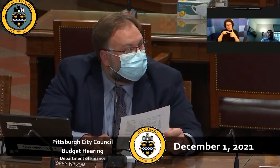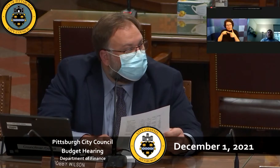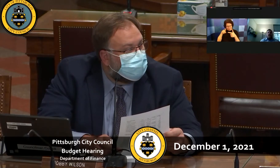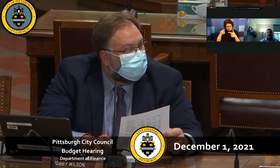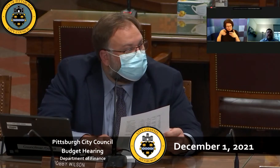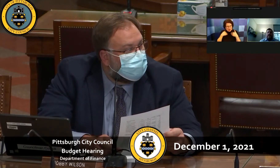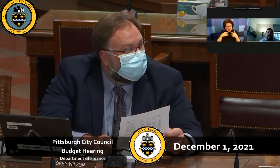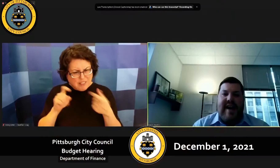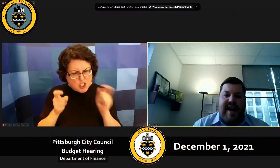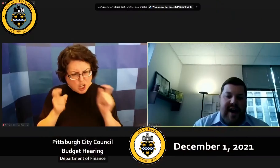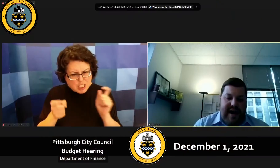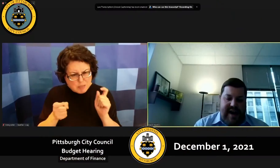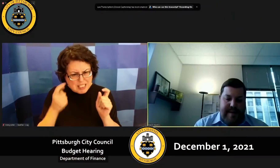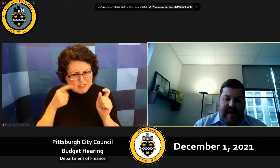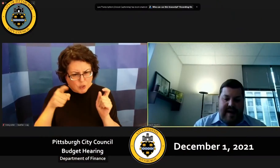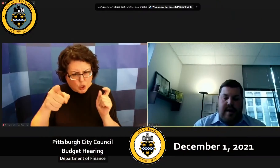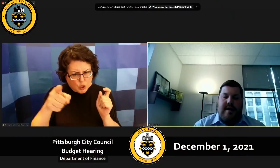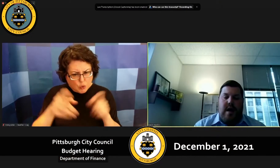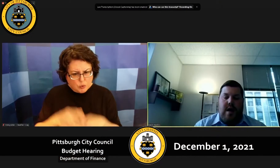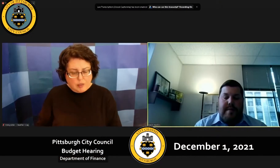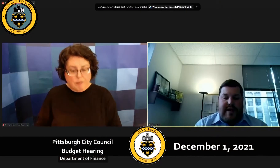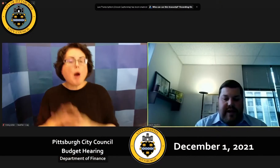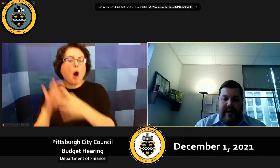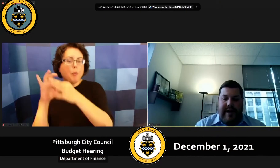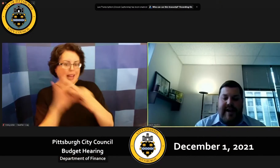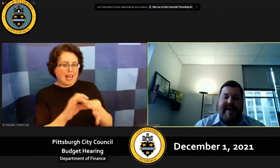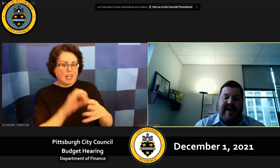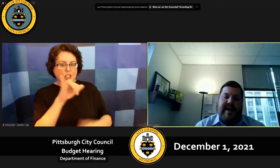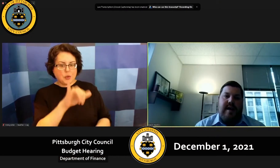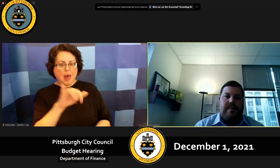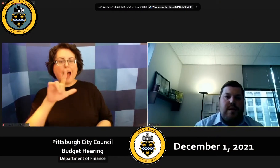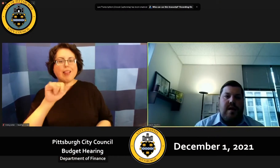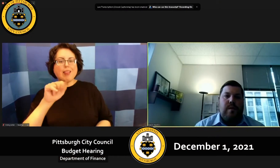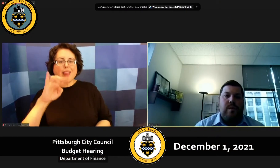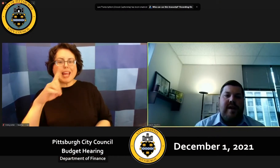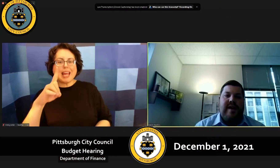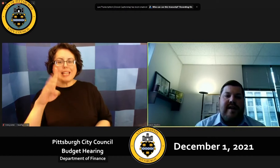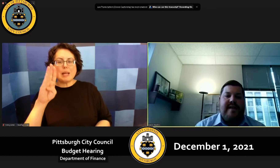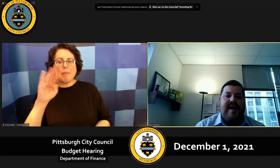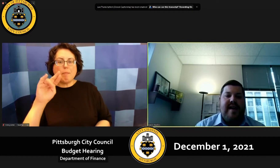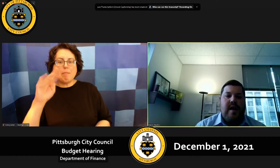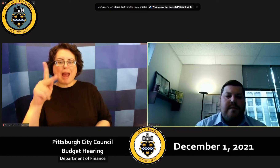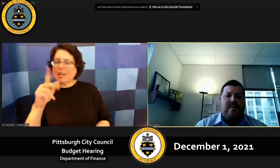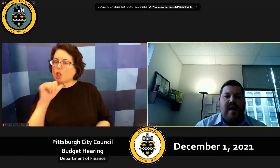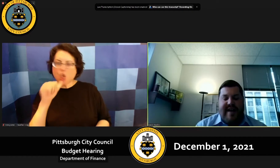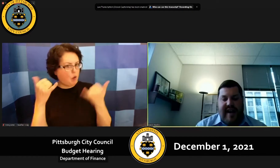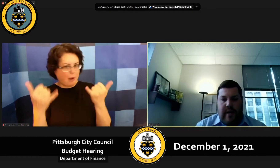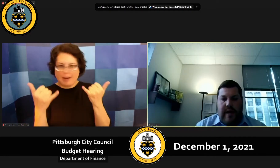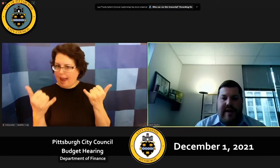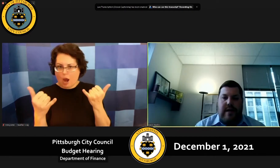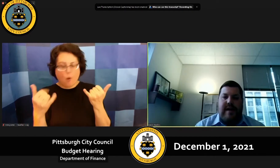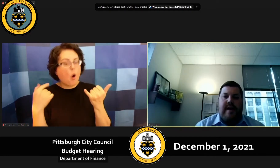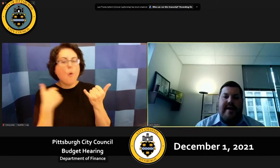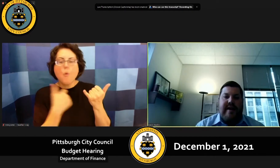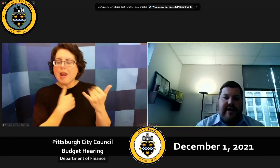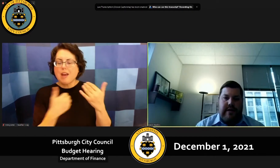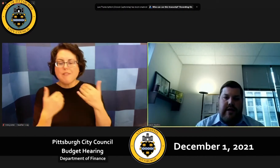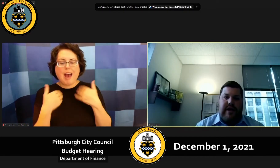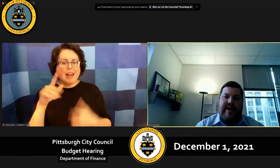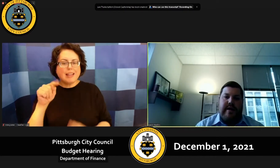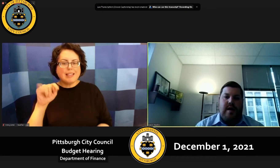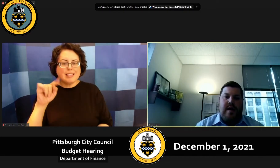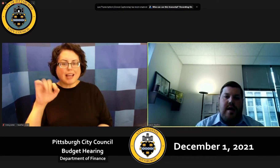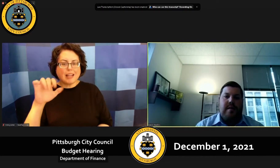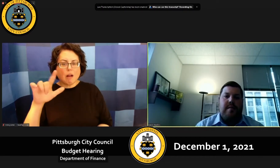um related to land bank uh not particularly at this time uh we have had uh title clearing and title searches